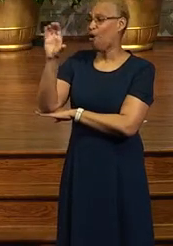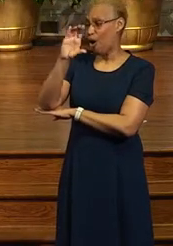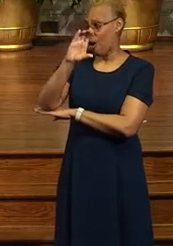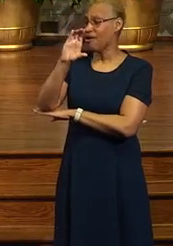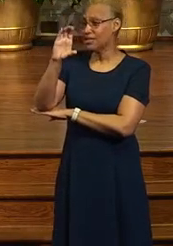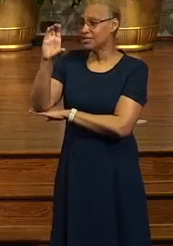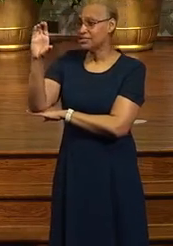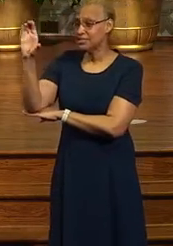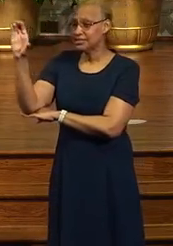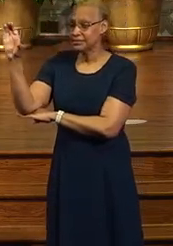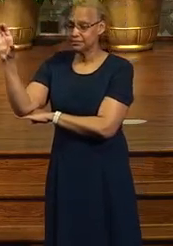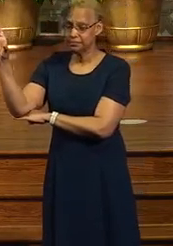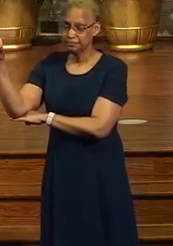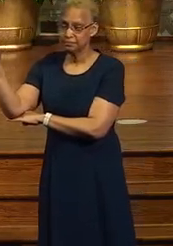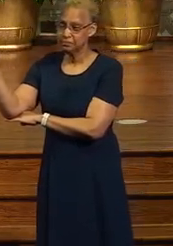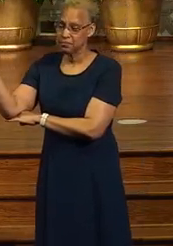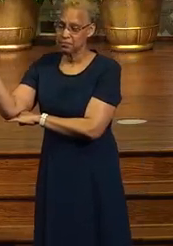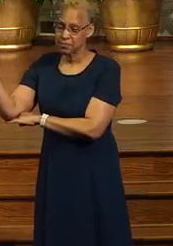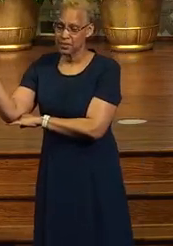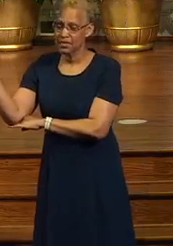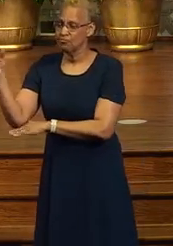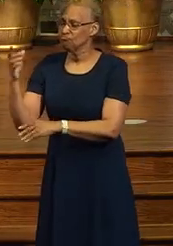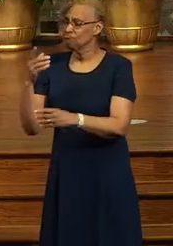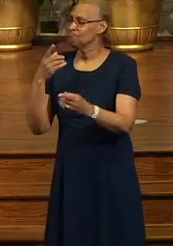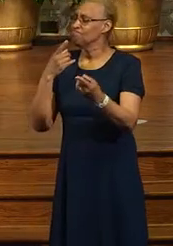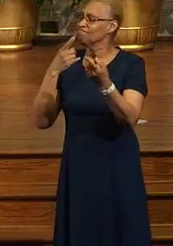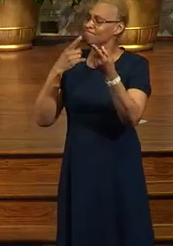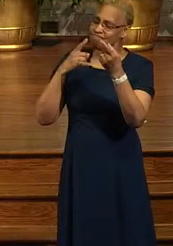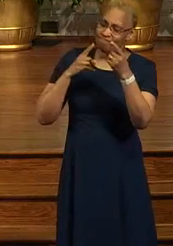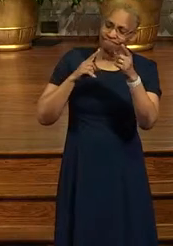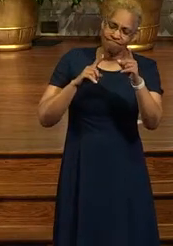cross. In answer to